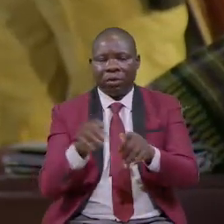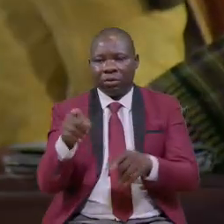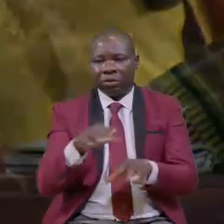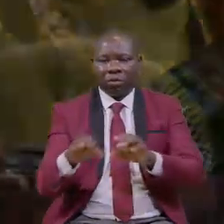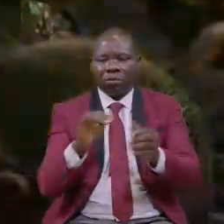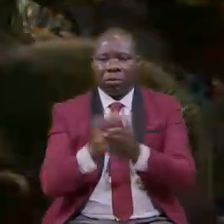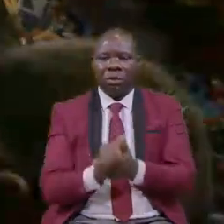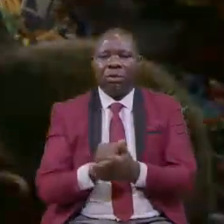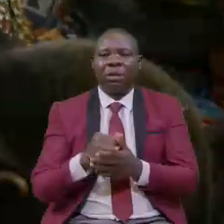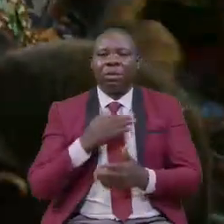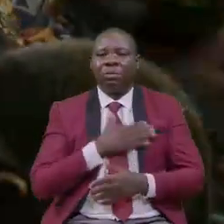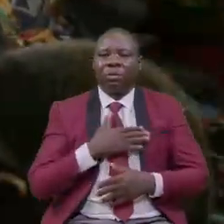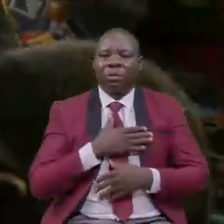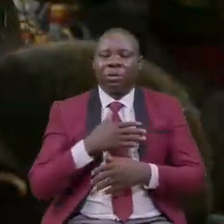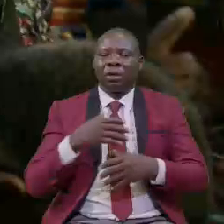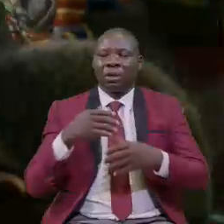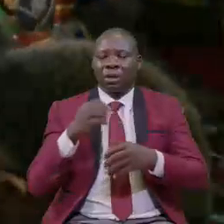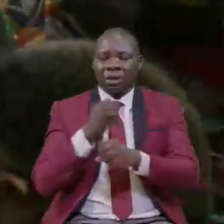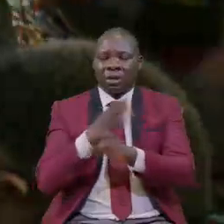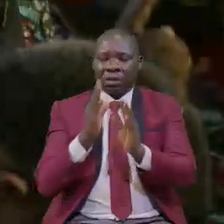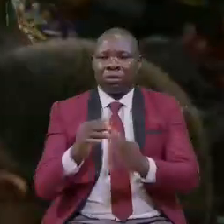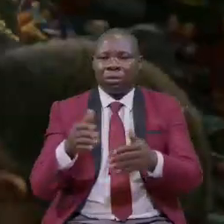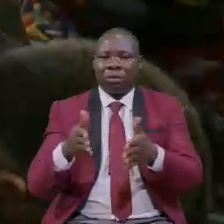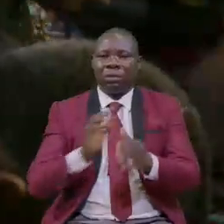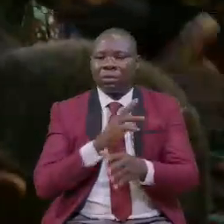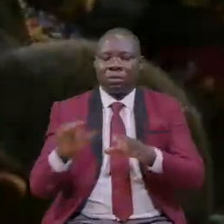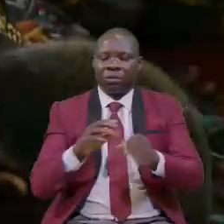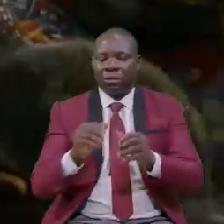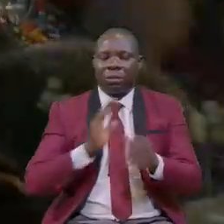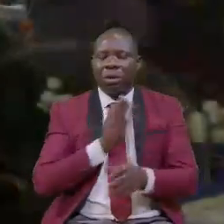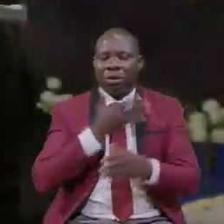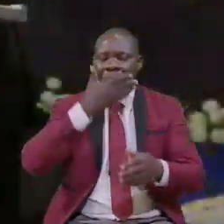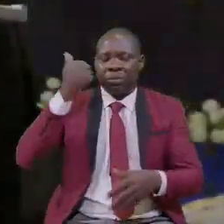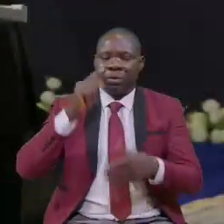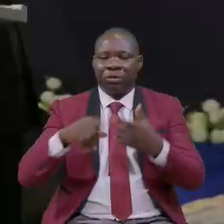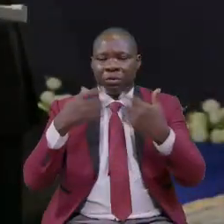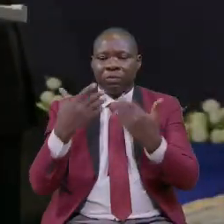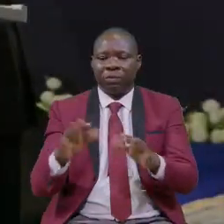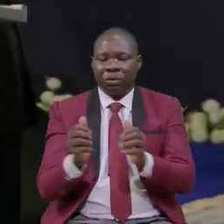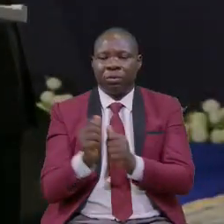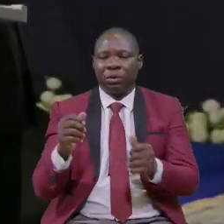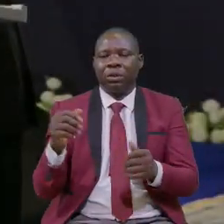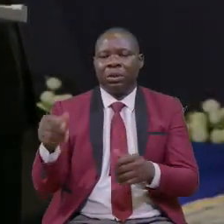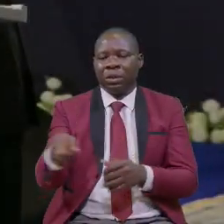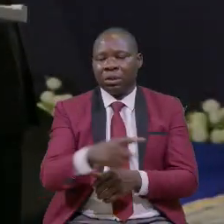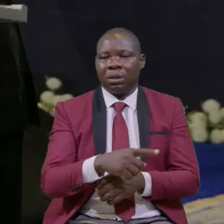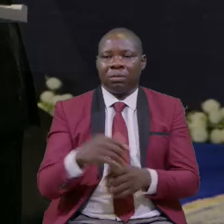cooperate with them. Counselors, let's do our best. That's why you are here.